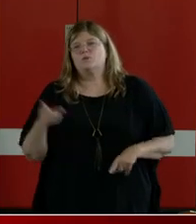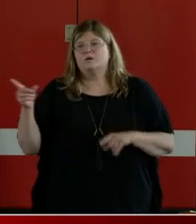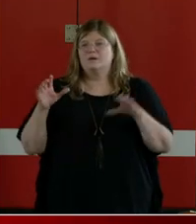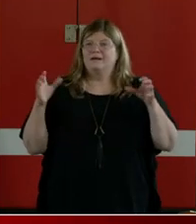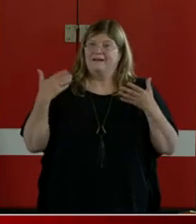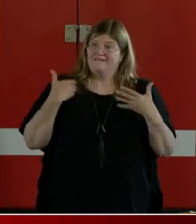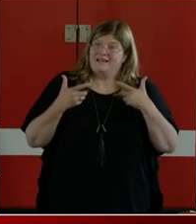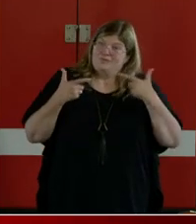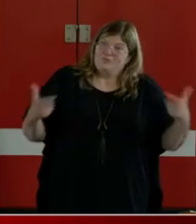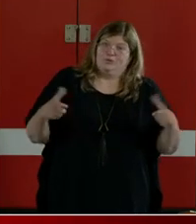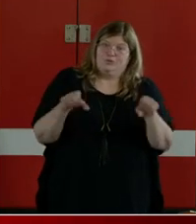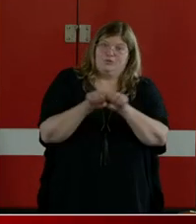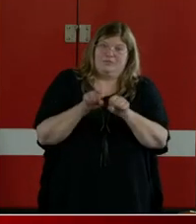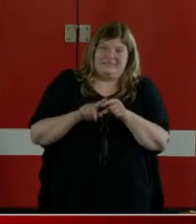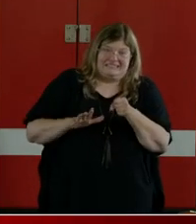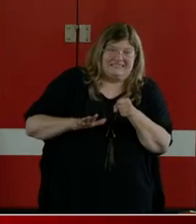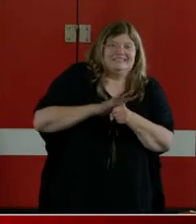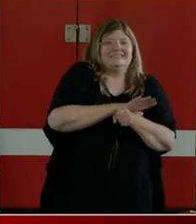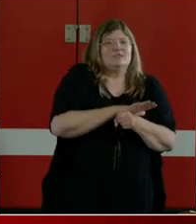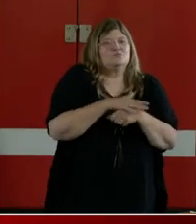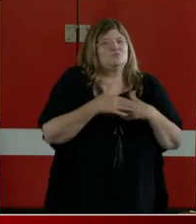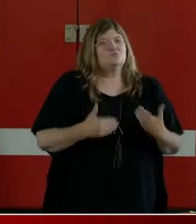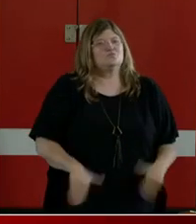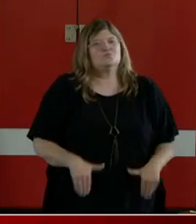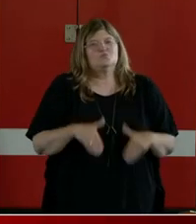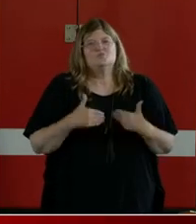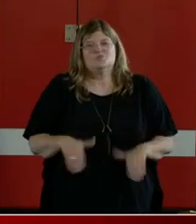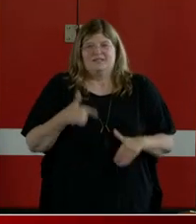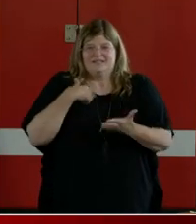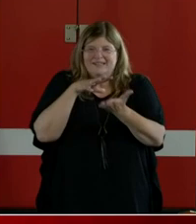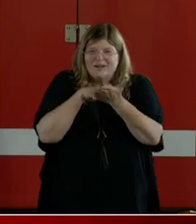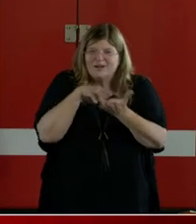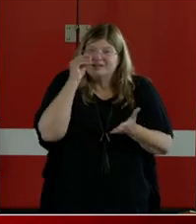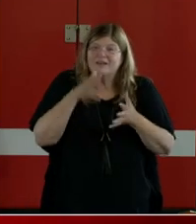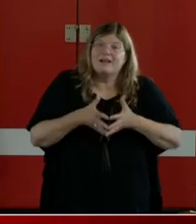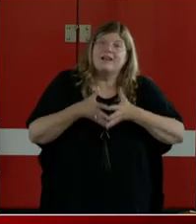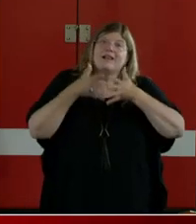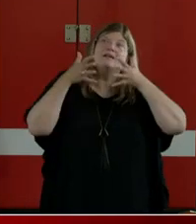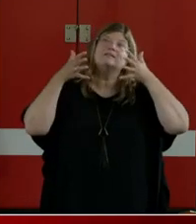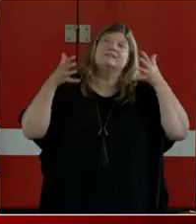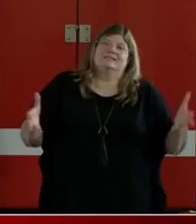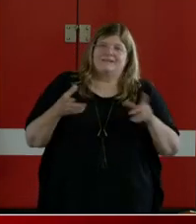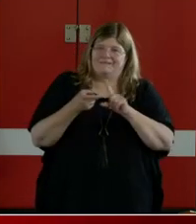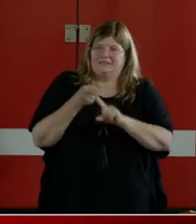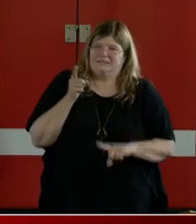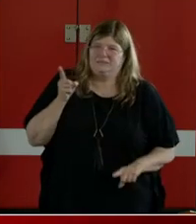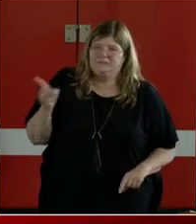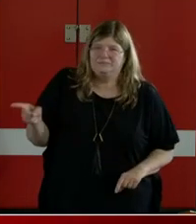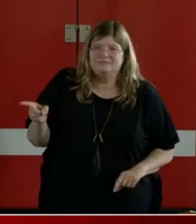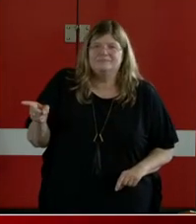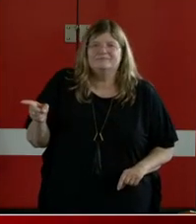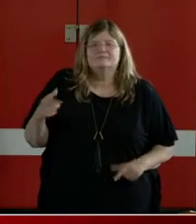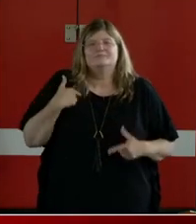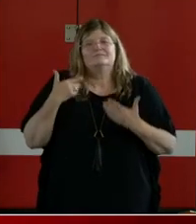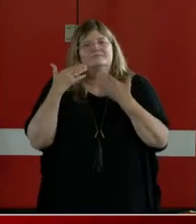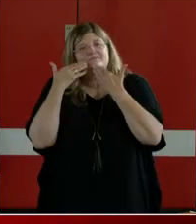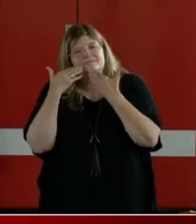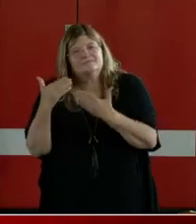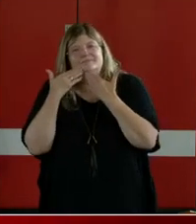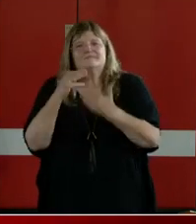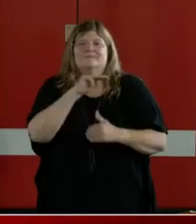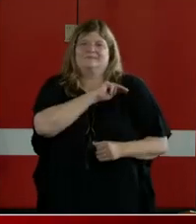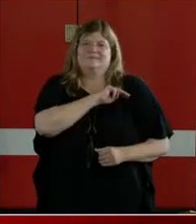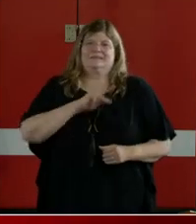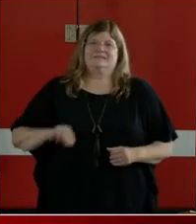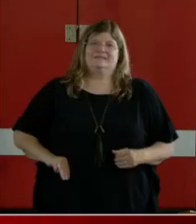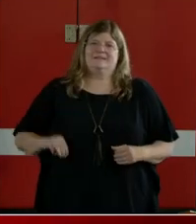say that I learned a lot about grace and courage from him. I would also like to thank Mayor Muriel Bowser for